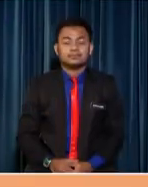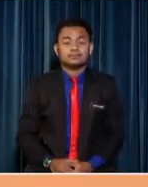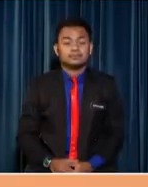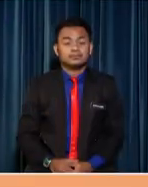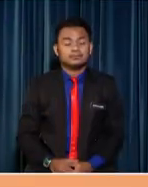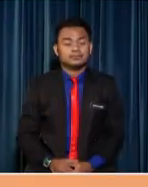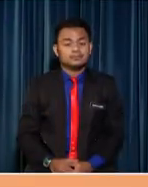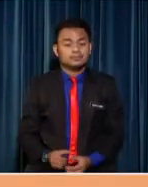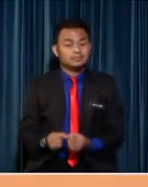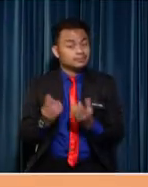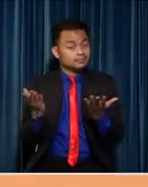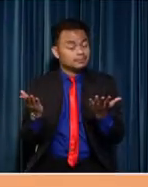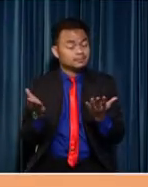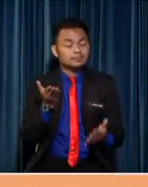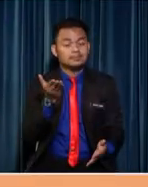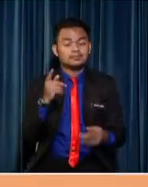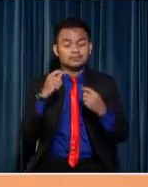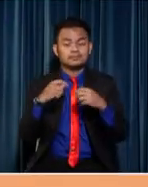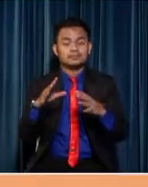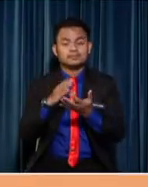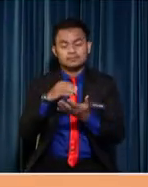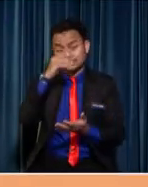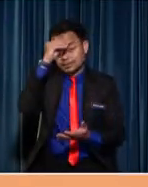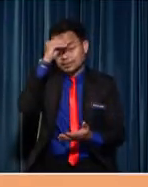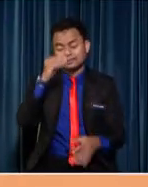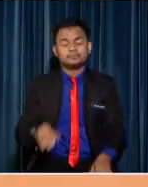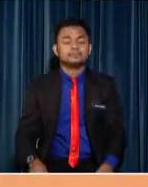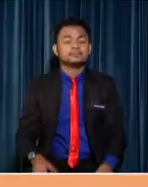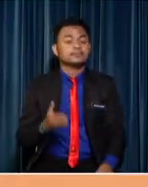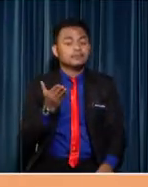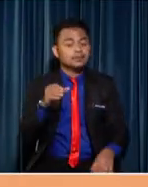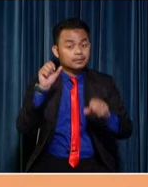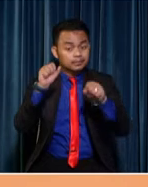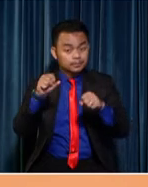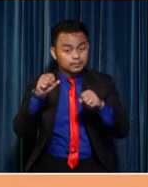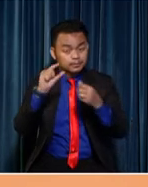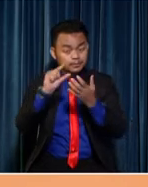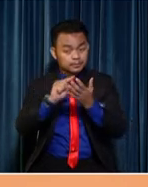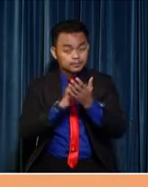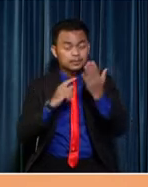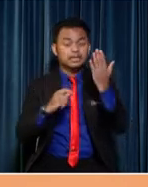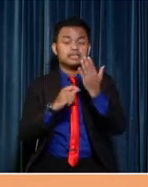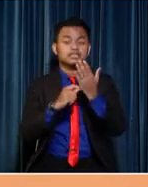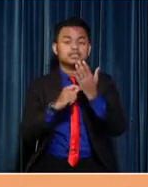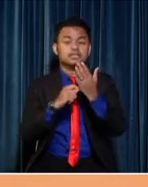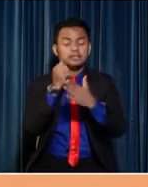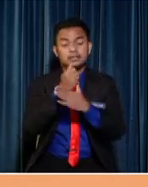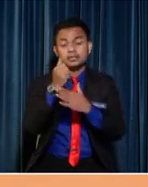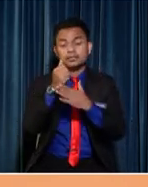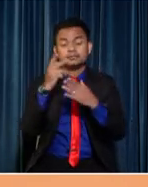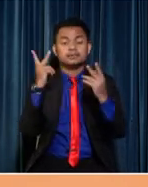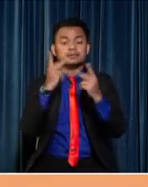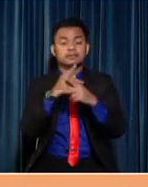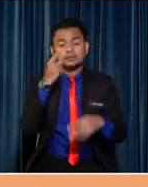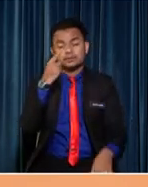There, you can learn that. You can use addition or multiplication to